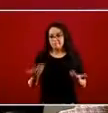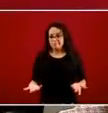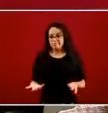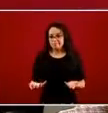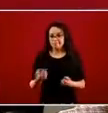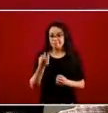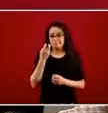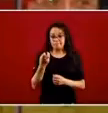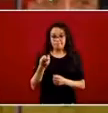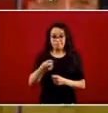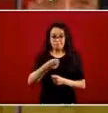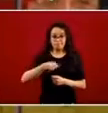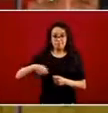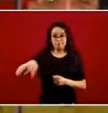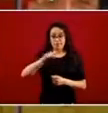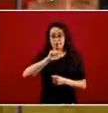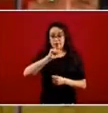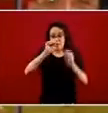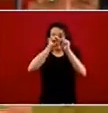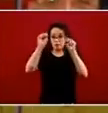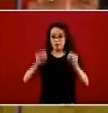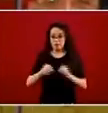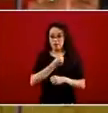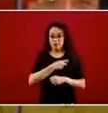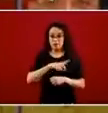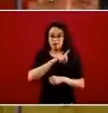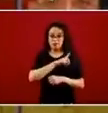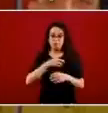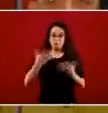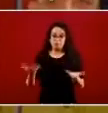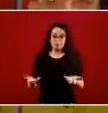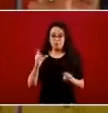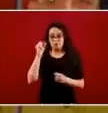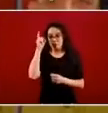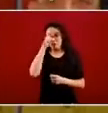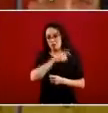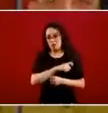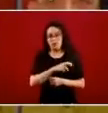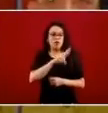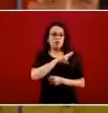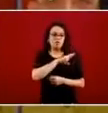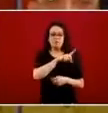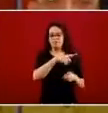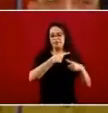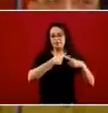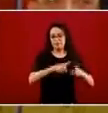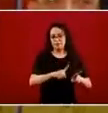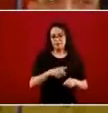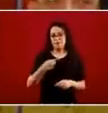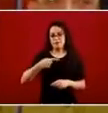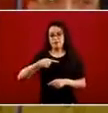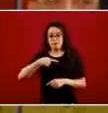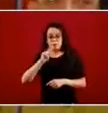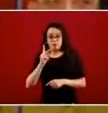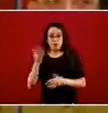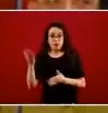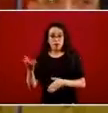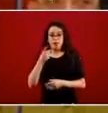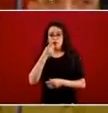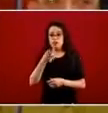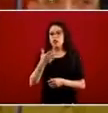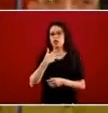been a week, and they haven't been giving us sufficient response when it comes to